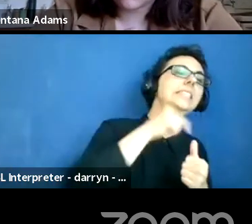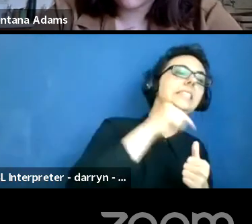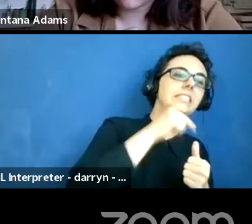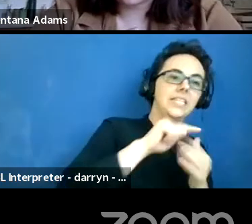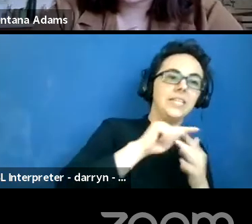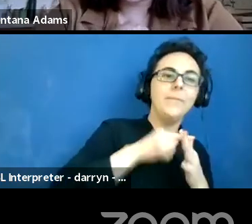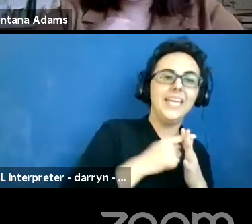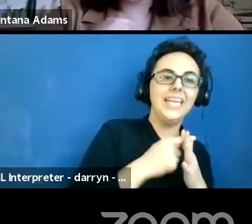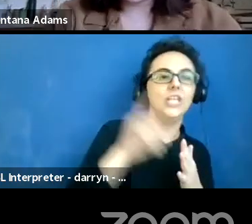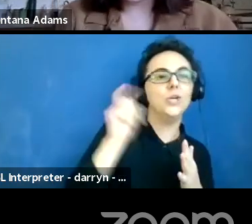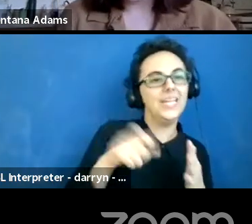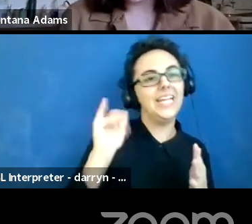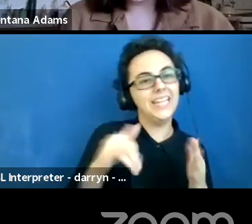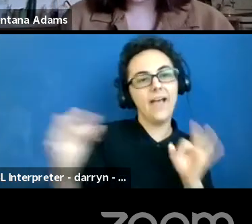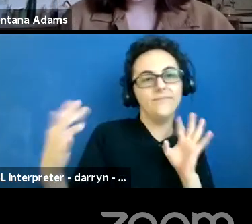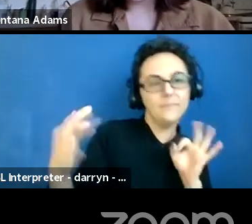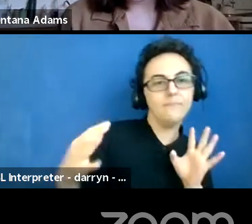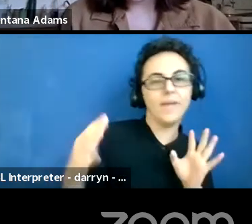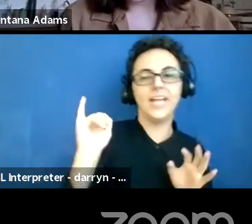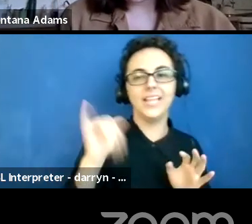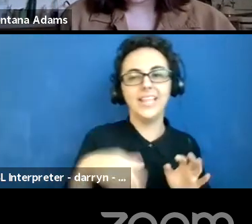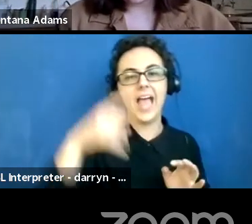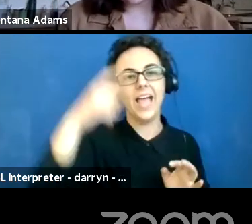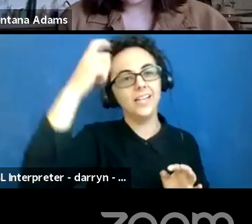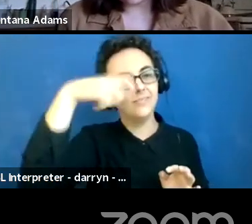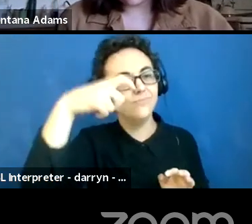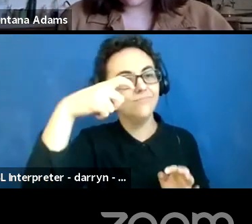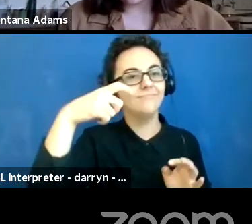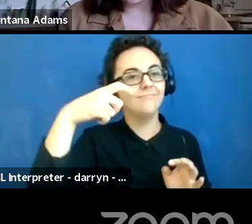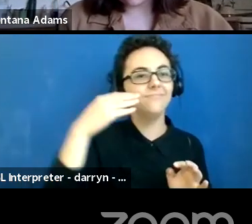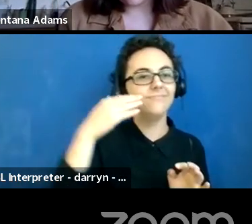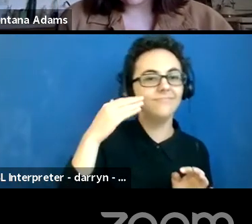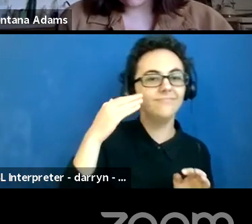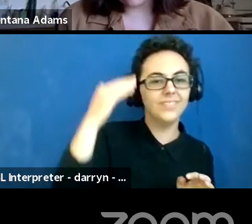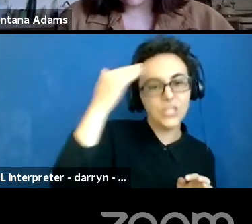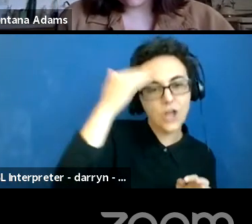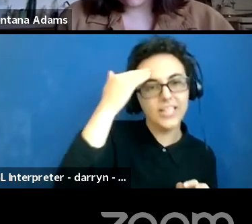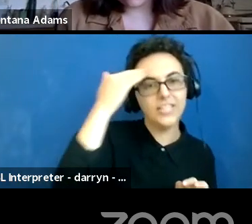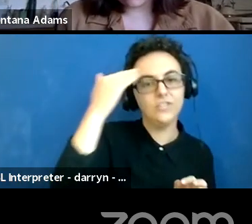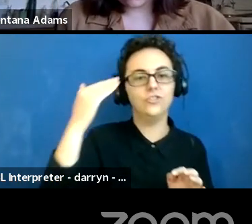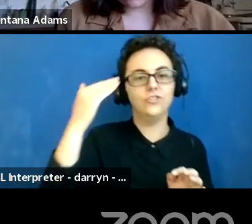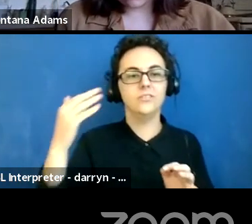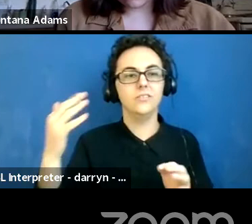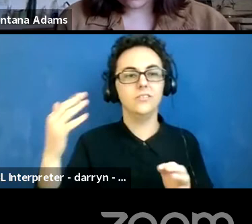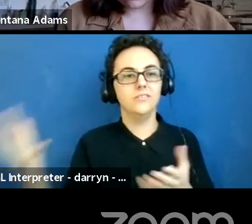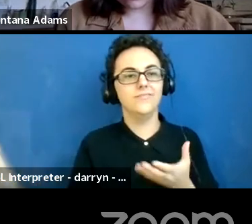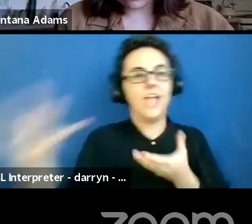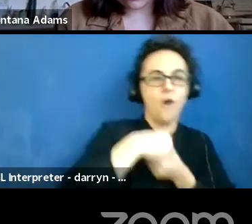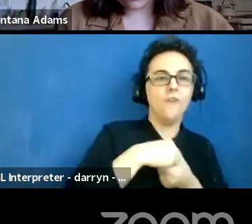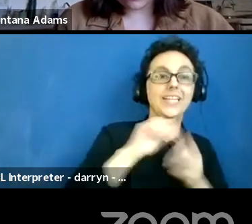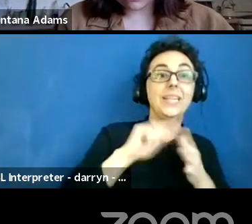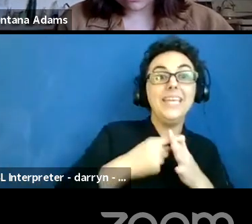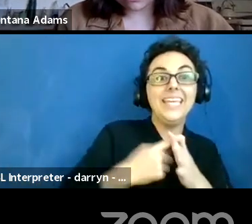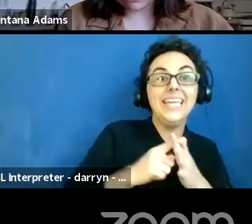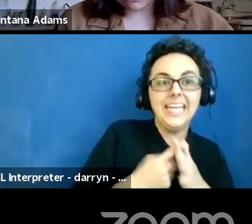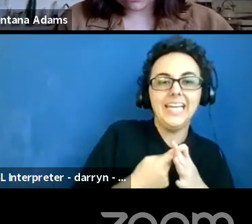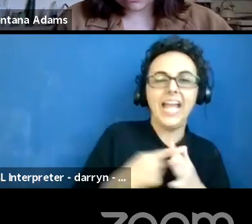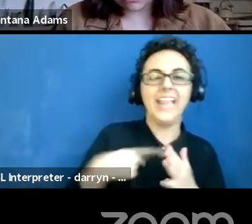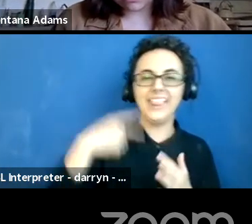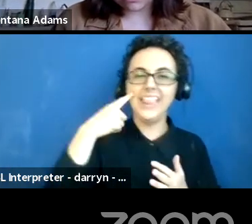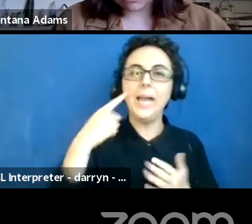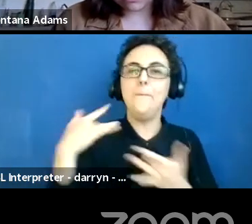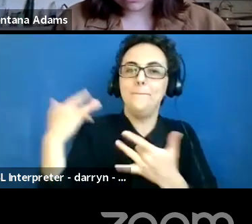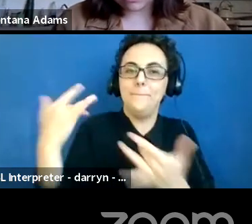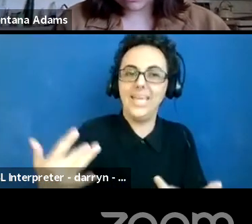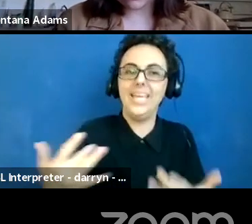and that education, that knowledge base along the way, which I think is very often lost